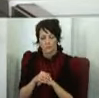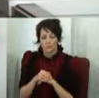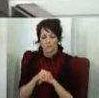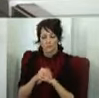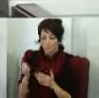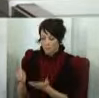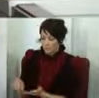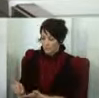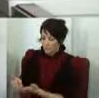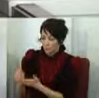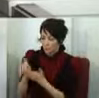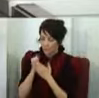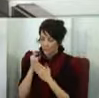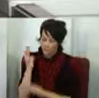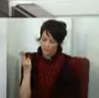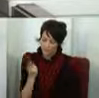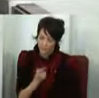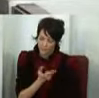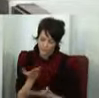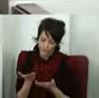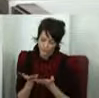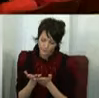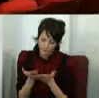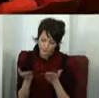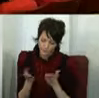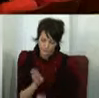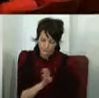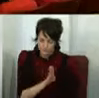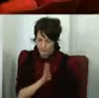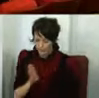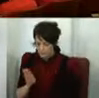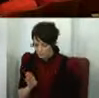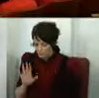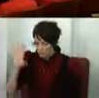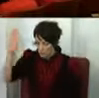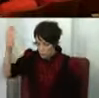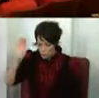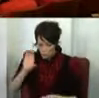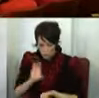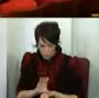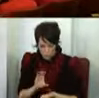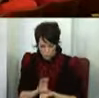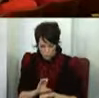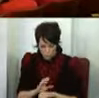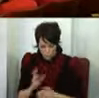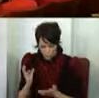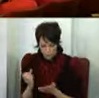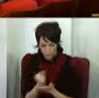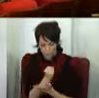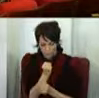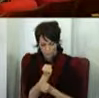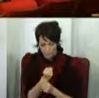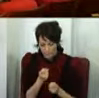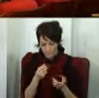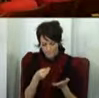Help us here. The board and your church use these gifts that have been